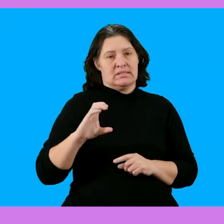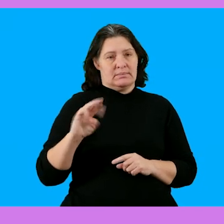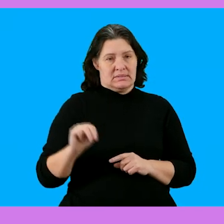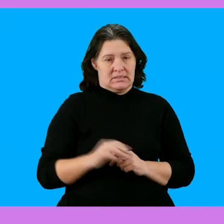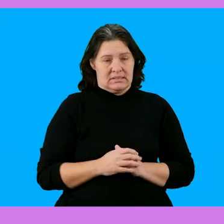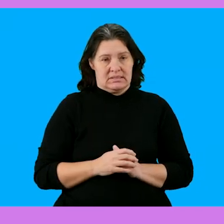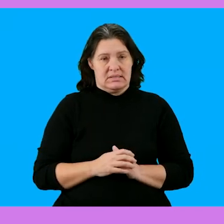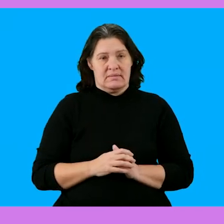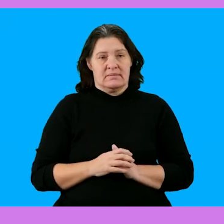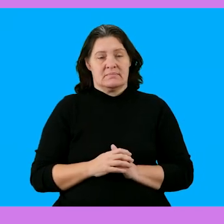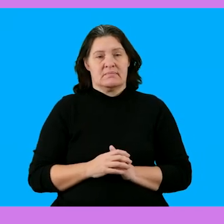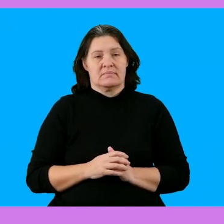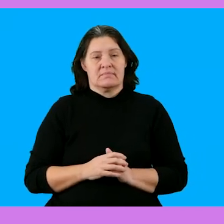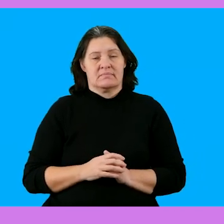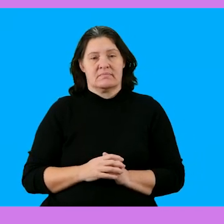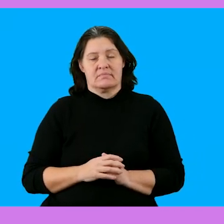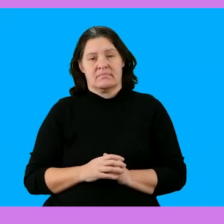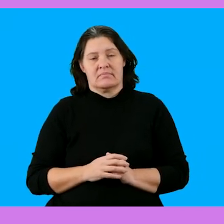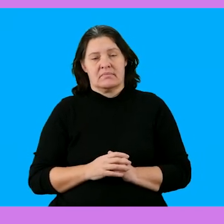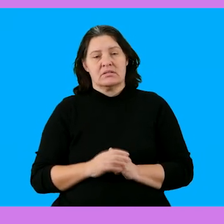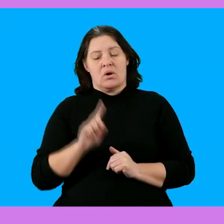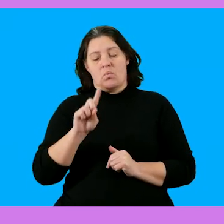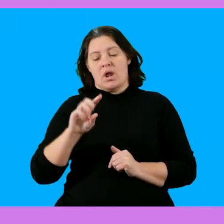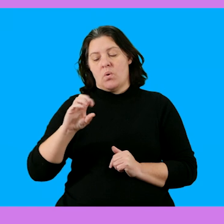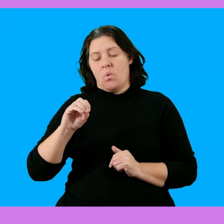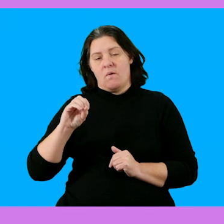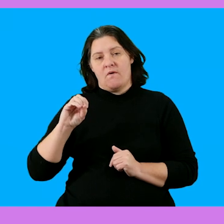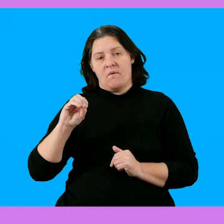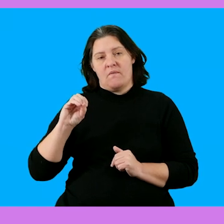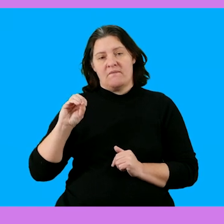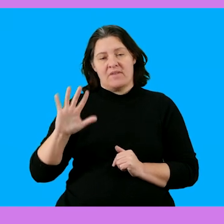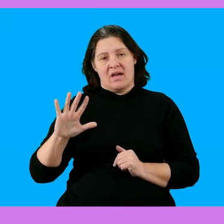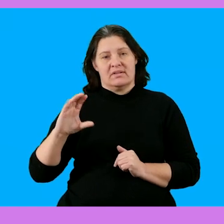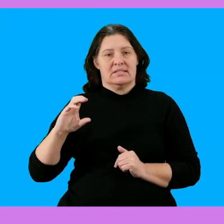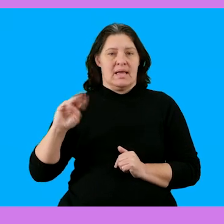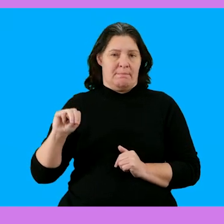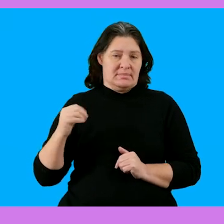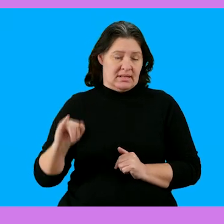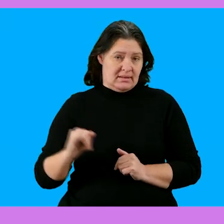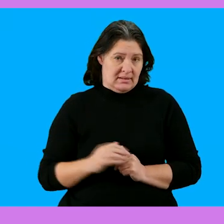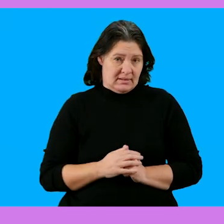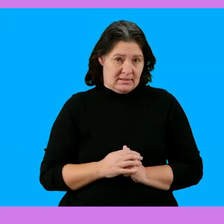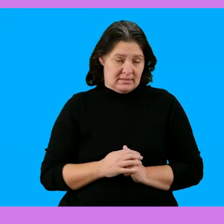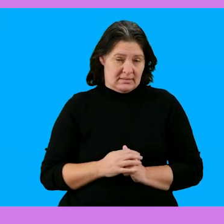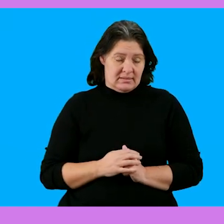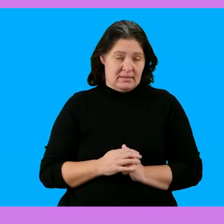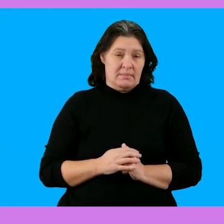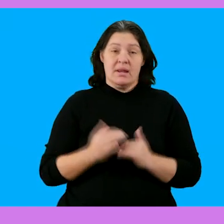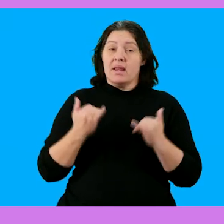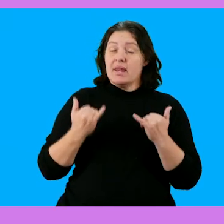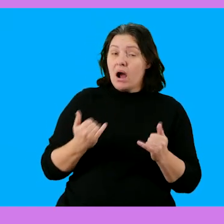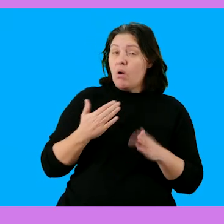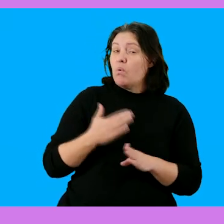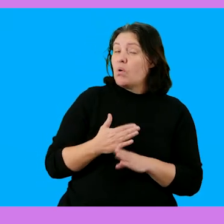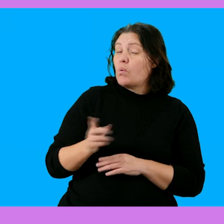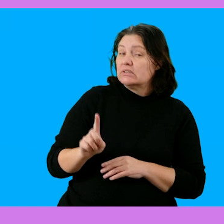centimeters. Right, so we agree that is still 105 centimeters. Okay, but